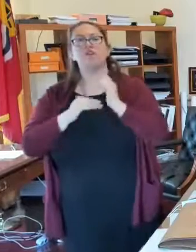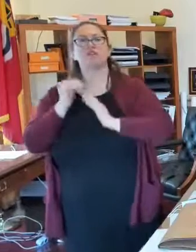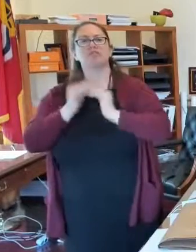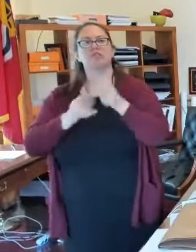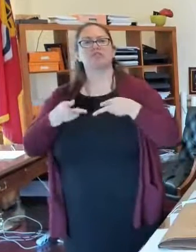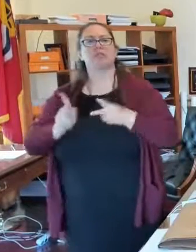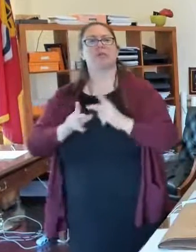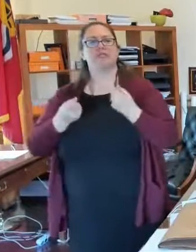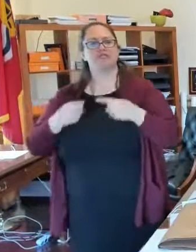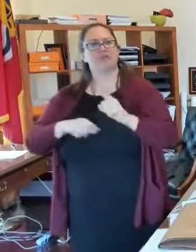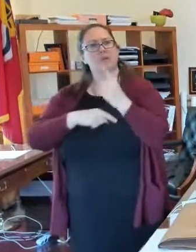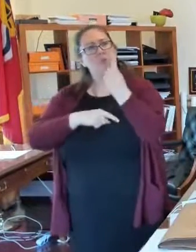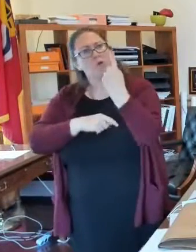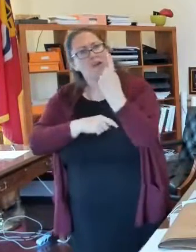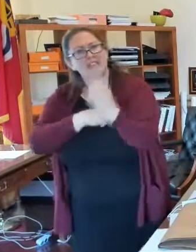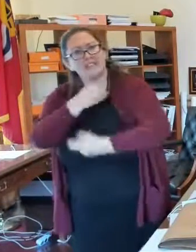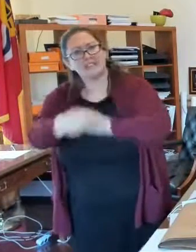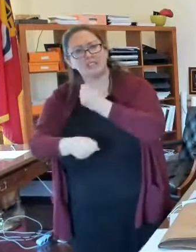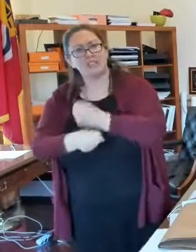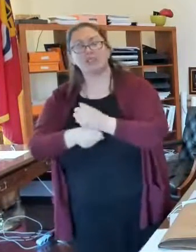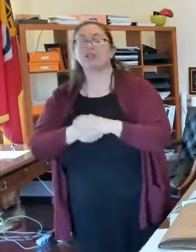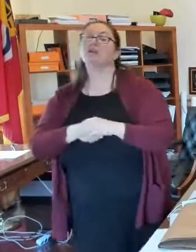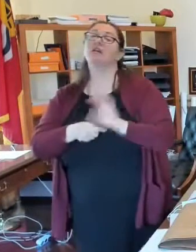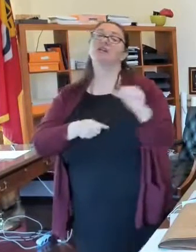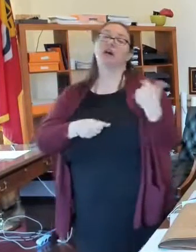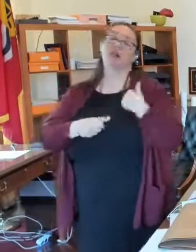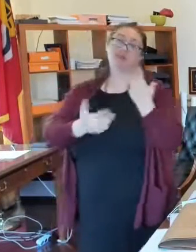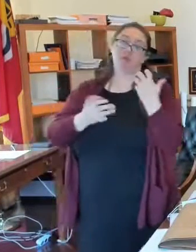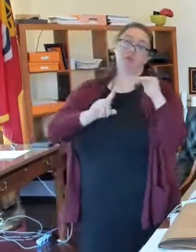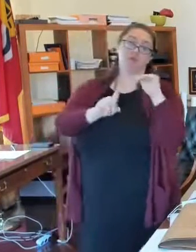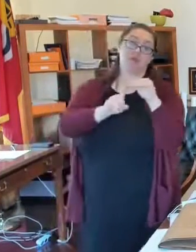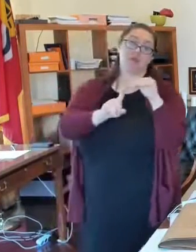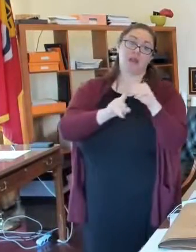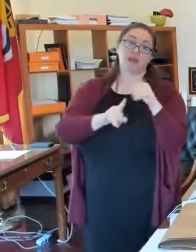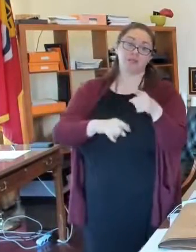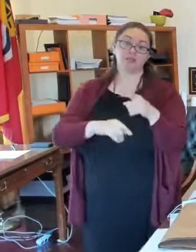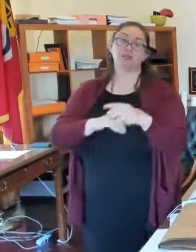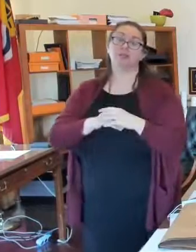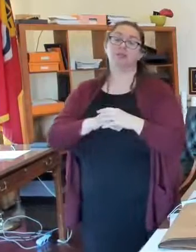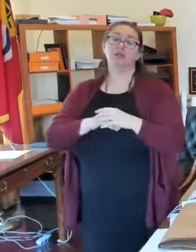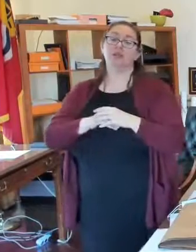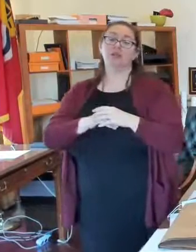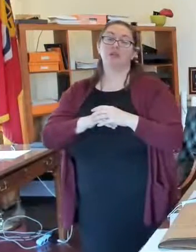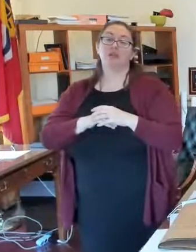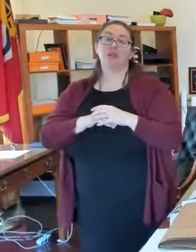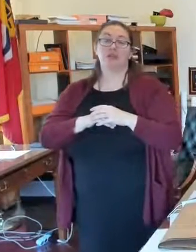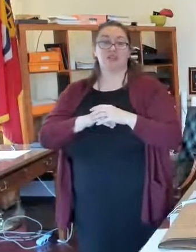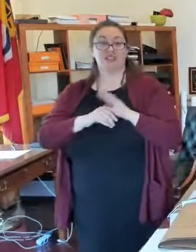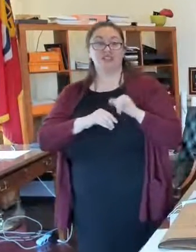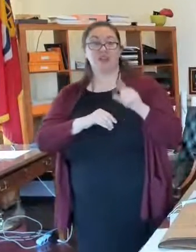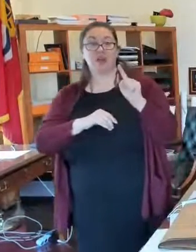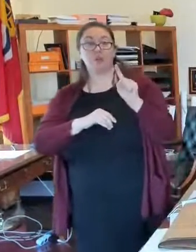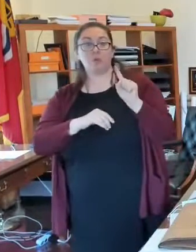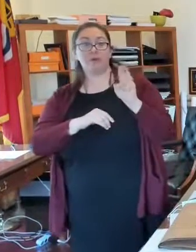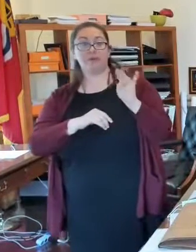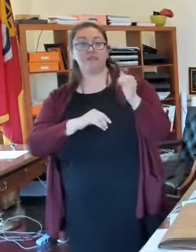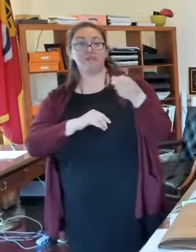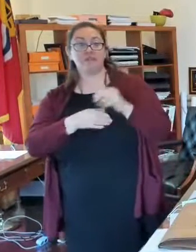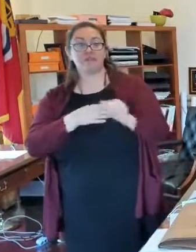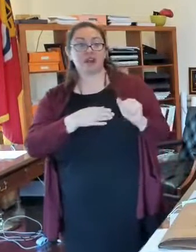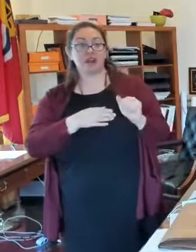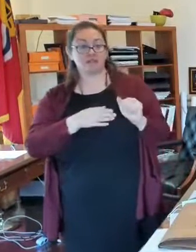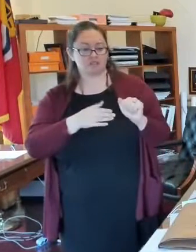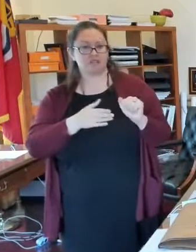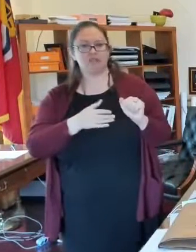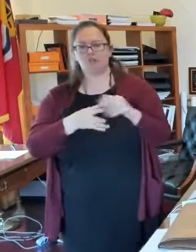year. One of the things to remind you of also is that this $1 billion does not include any